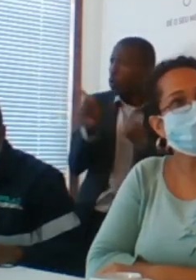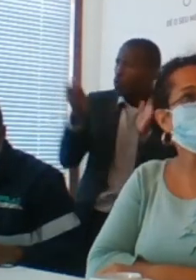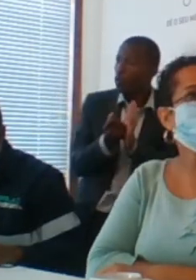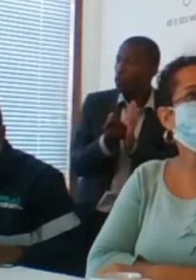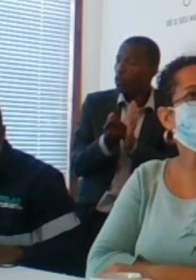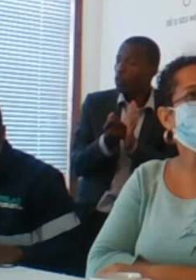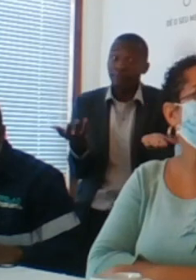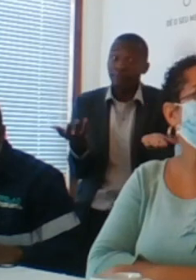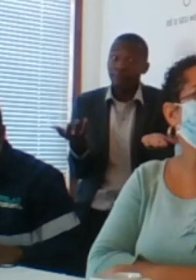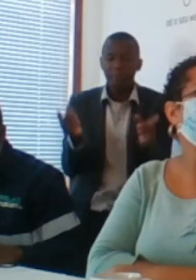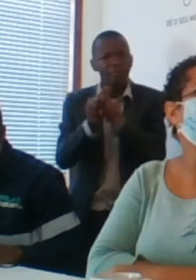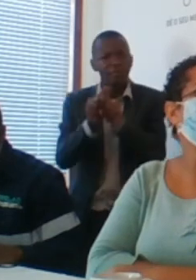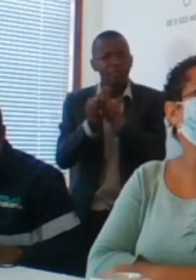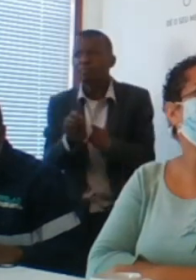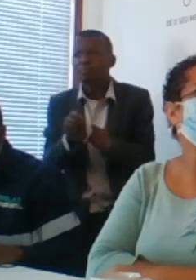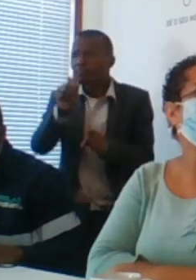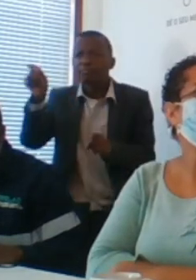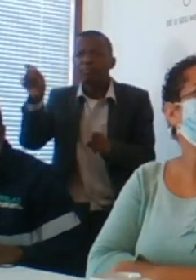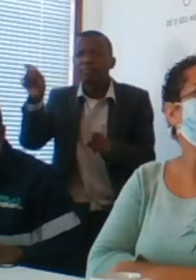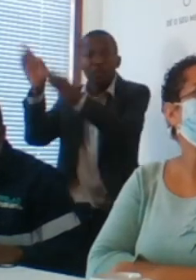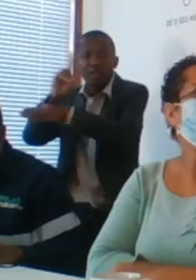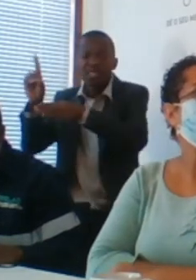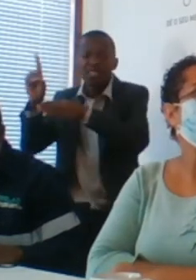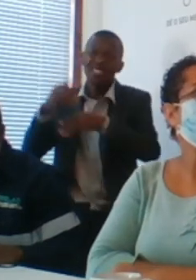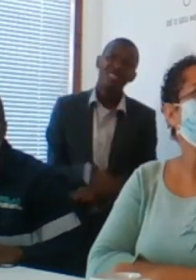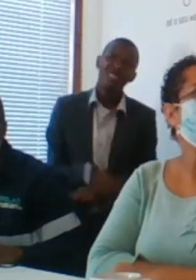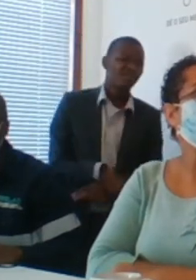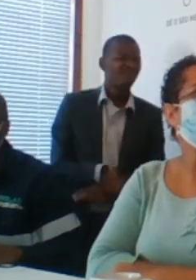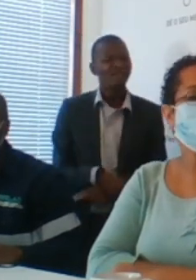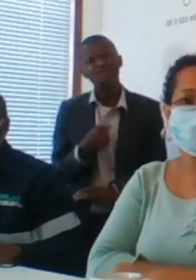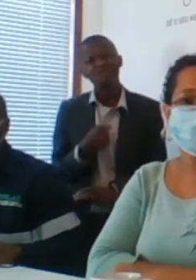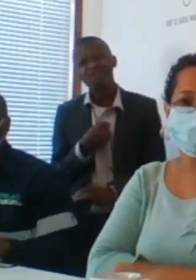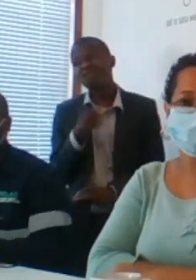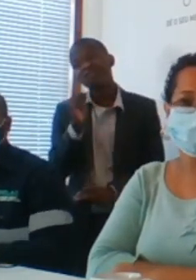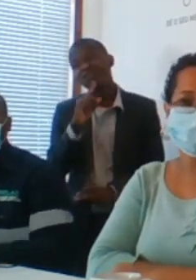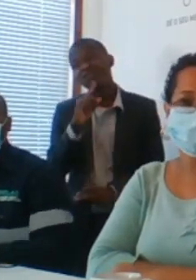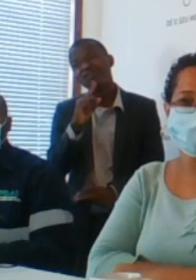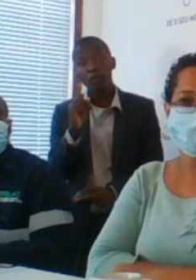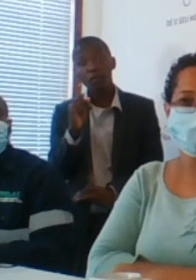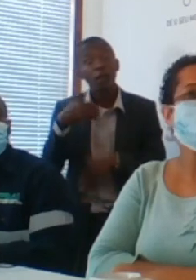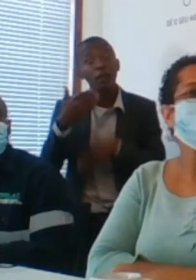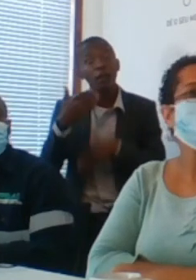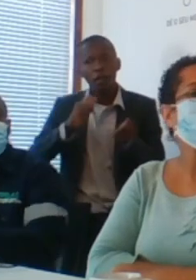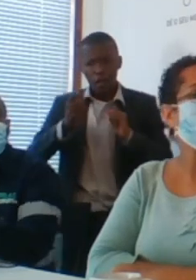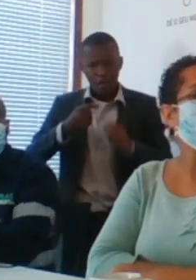disabilities, start to believe in themselves, self-esteem, it's most important.